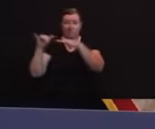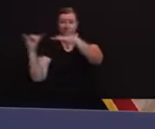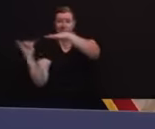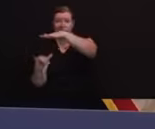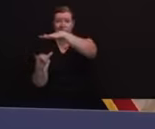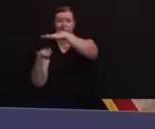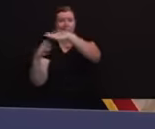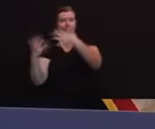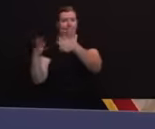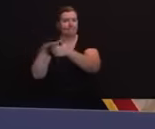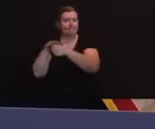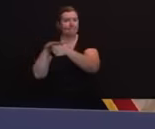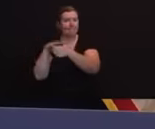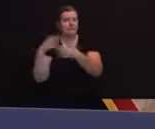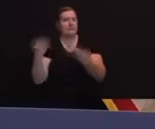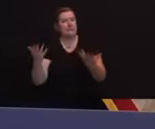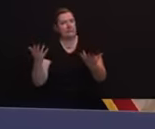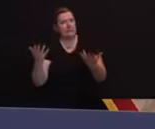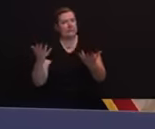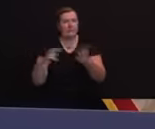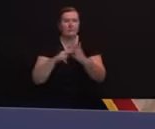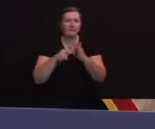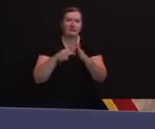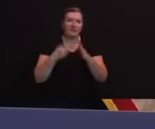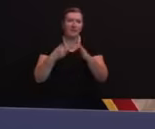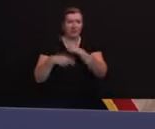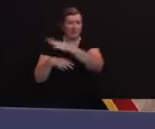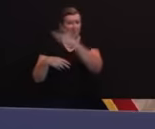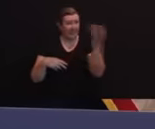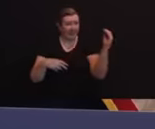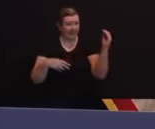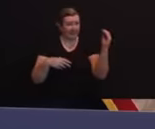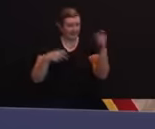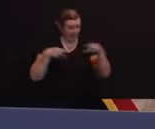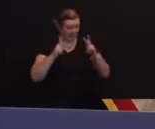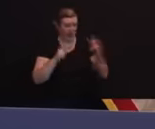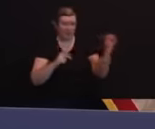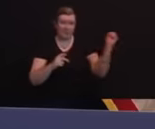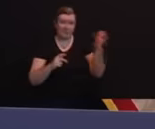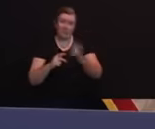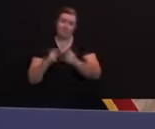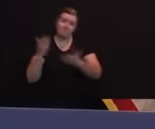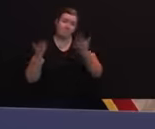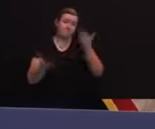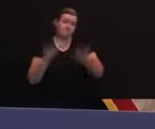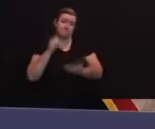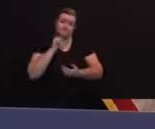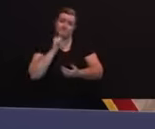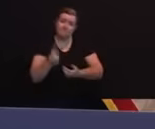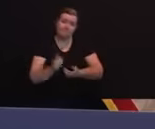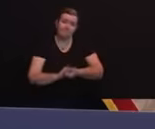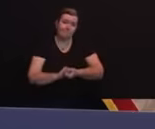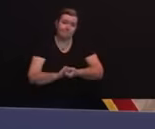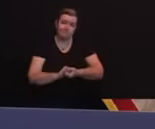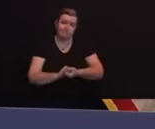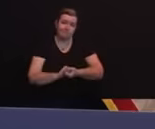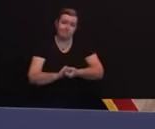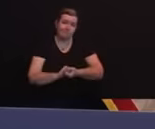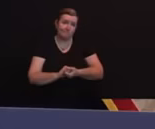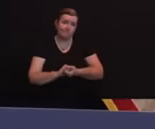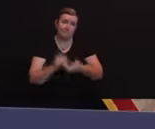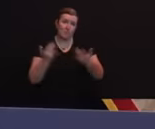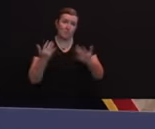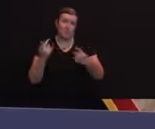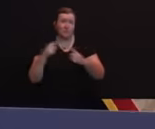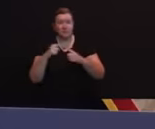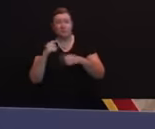list, they may not be guaranteed readmission to the facility until a bed is available. Residents and